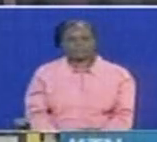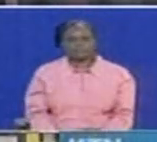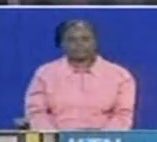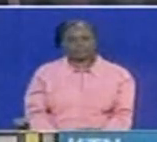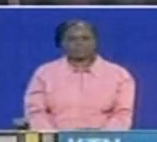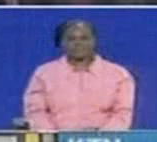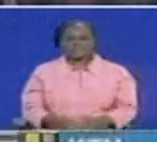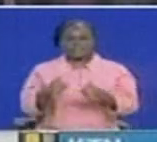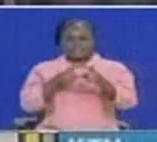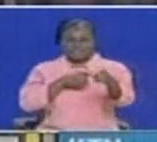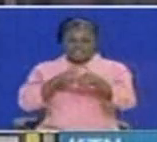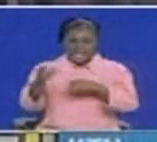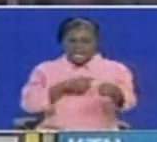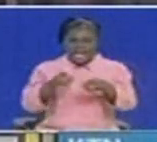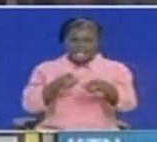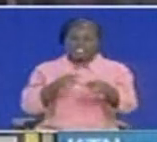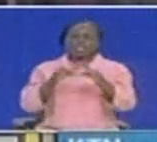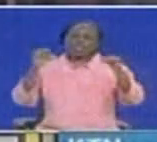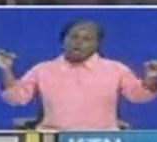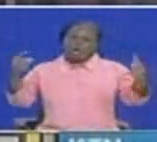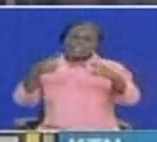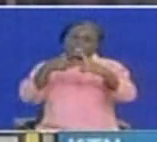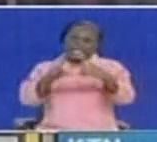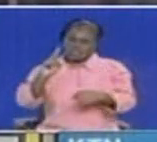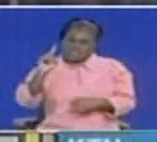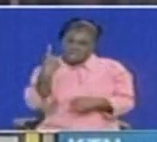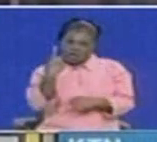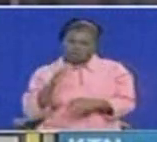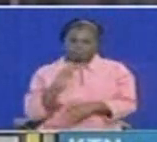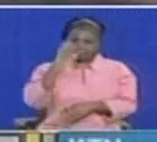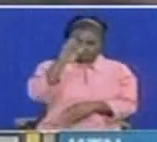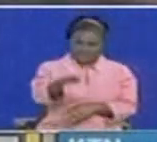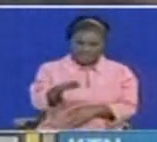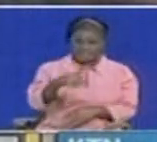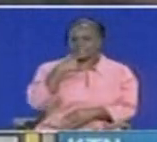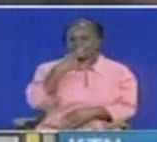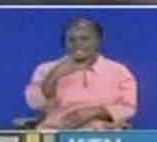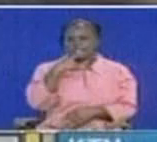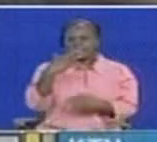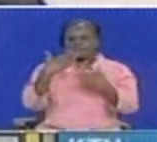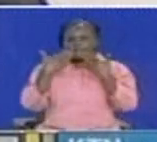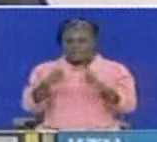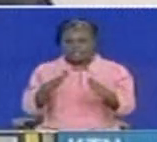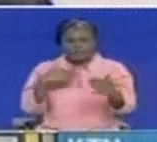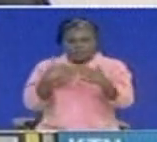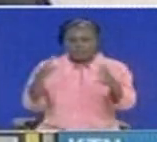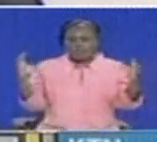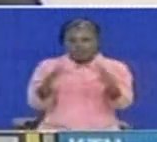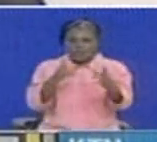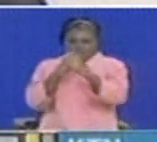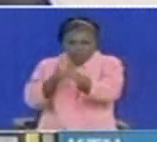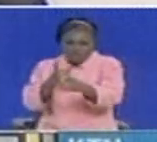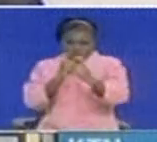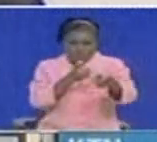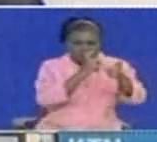A journey of 1,000 miles starts with a single step, so the saying goes. That summarizes the far this pioneering group of talented